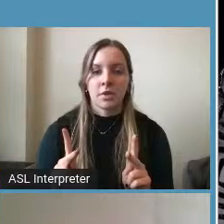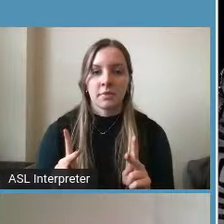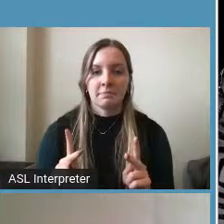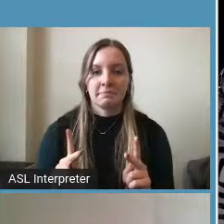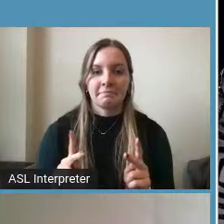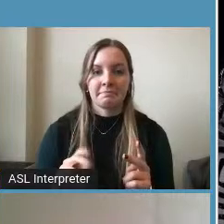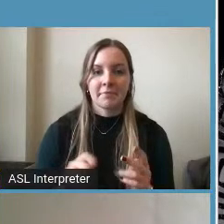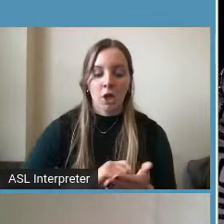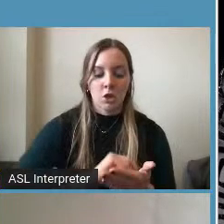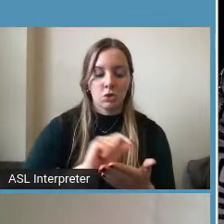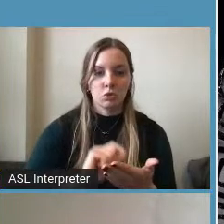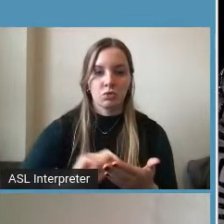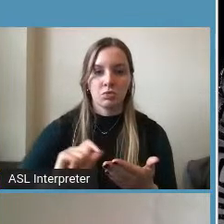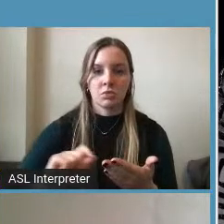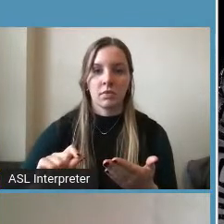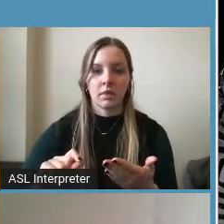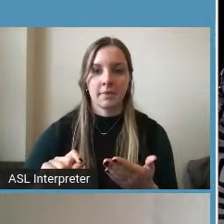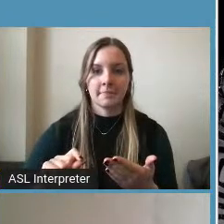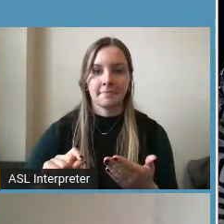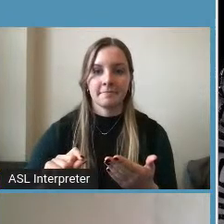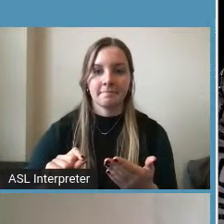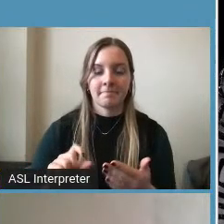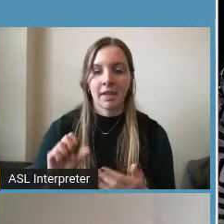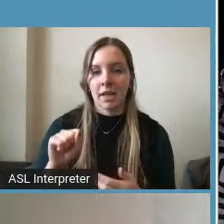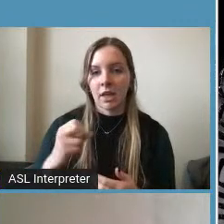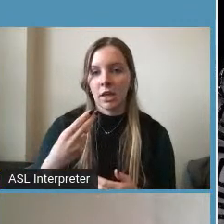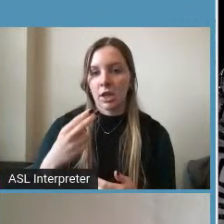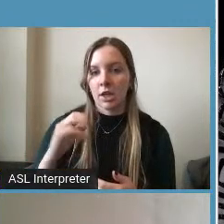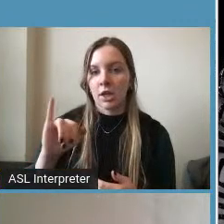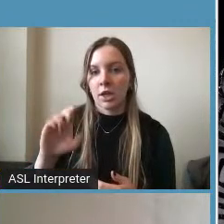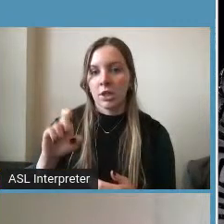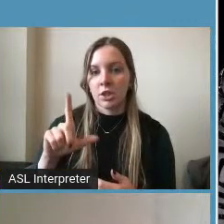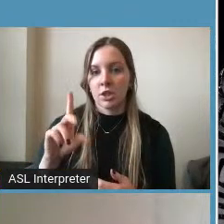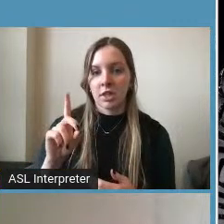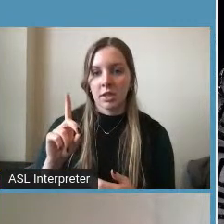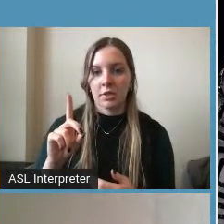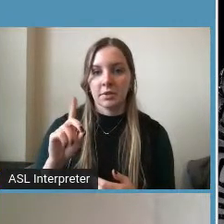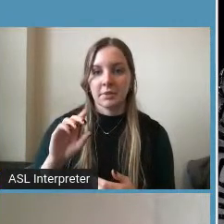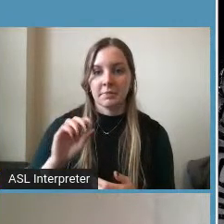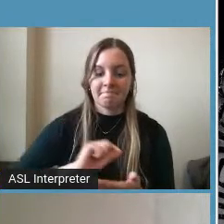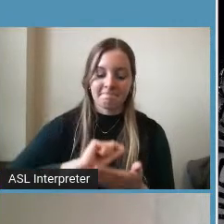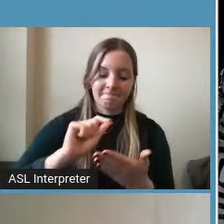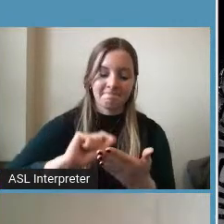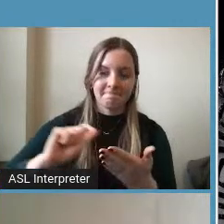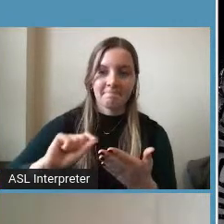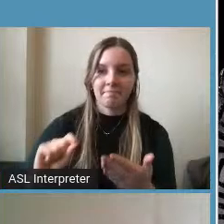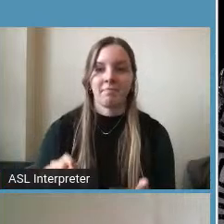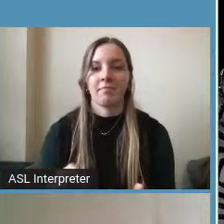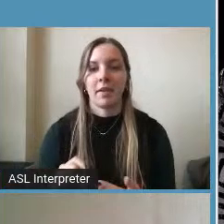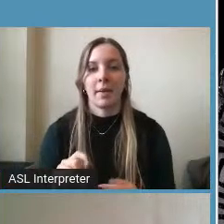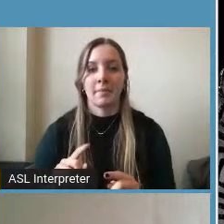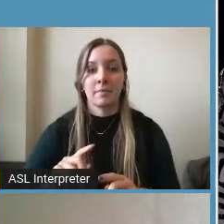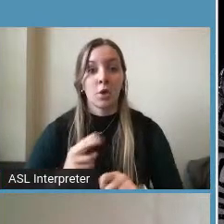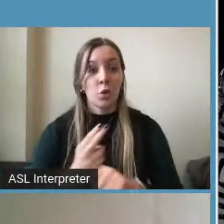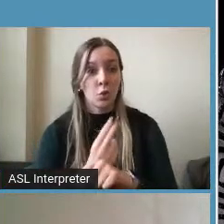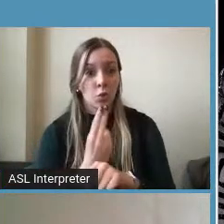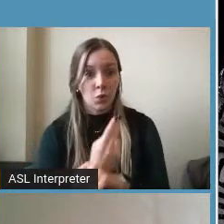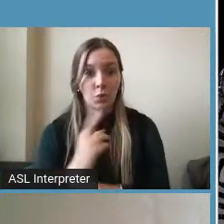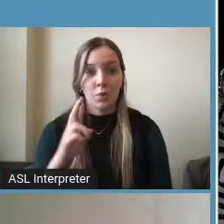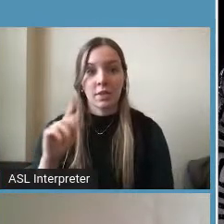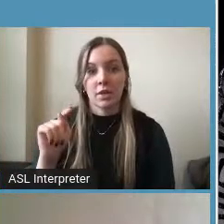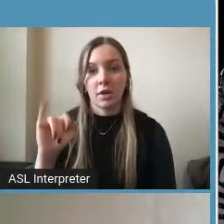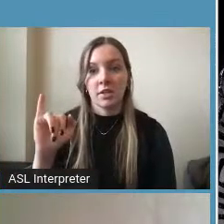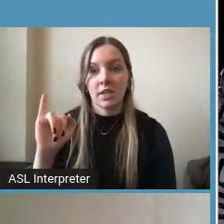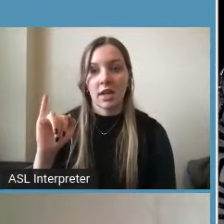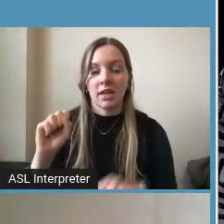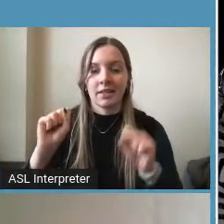was intended to include the shield, the back of the figure was drawn in. And by doing the RTI and applying this mathematical enhancement,